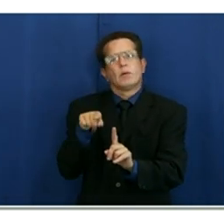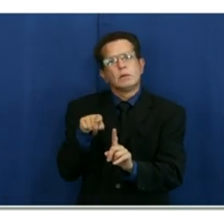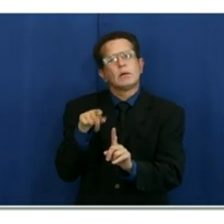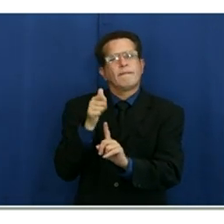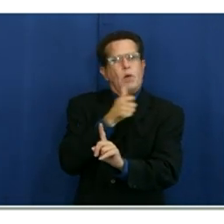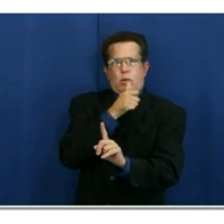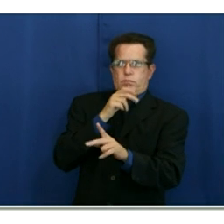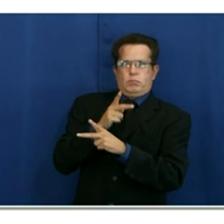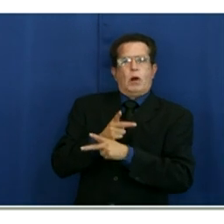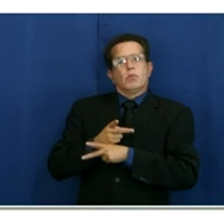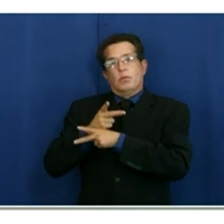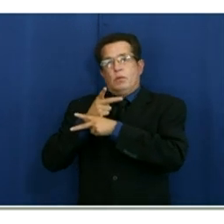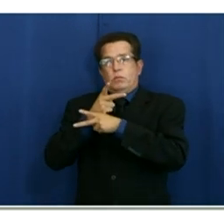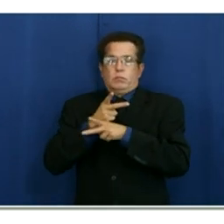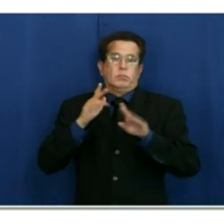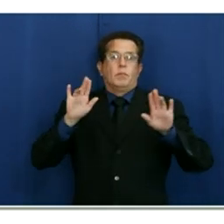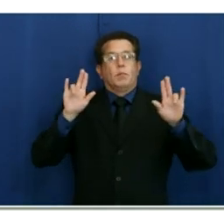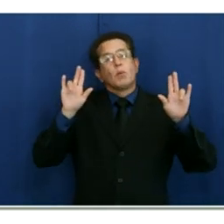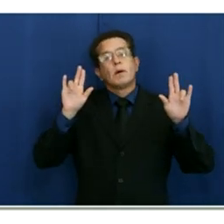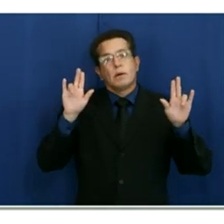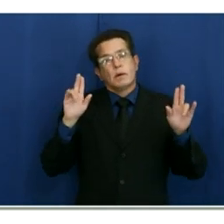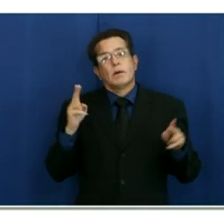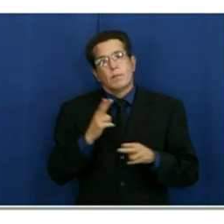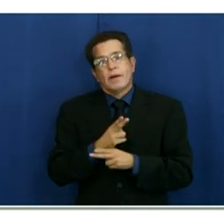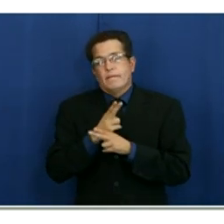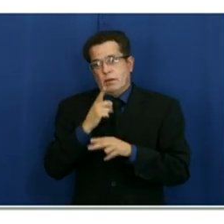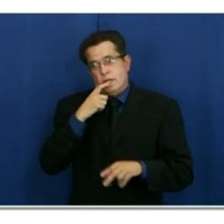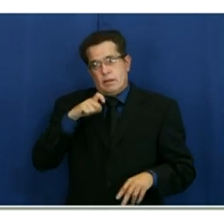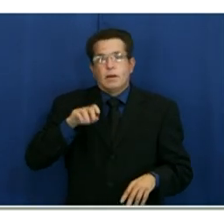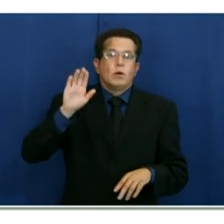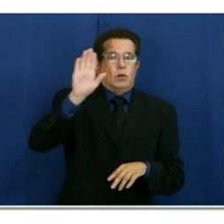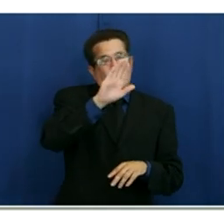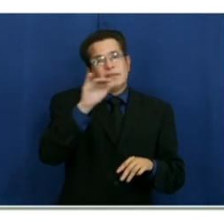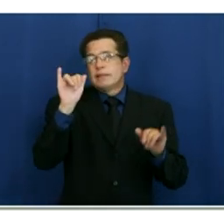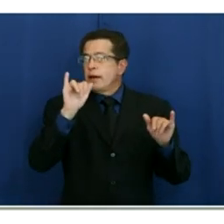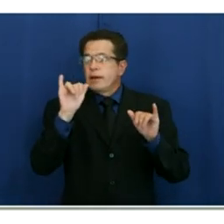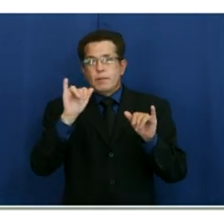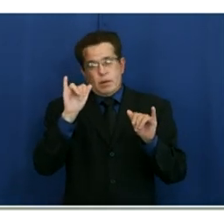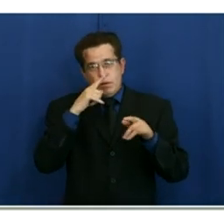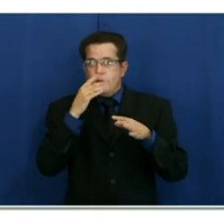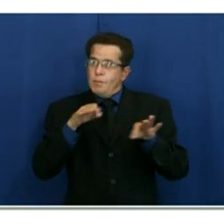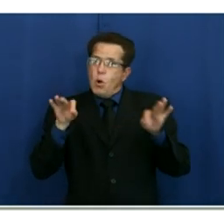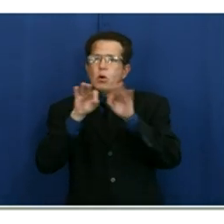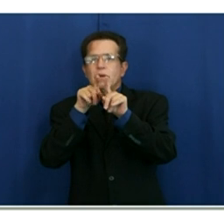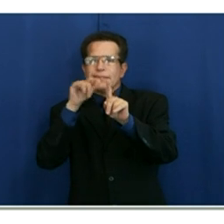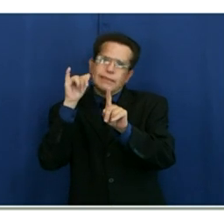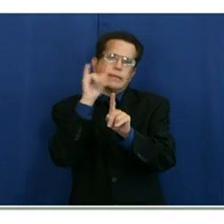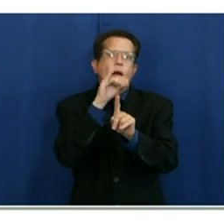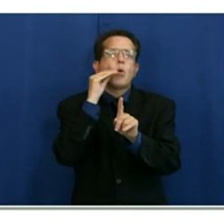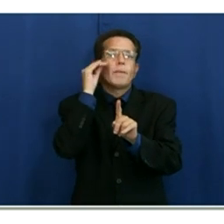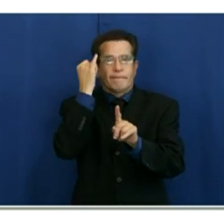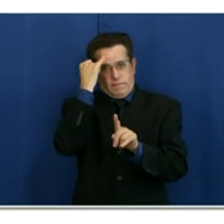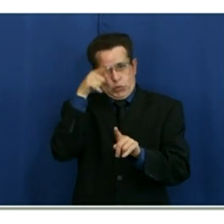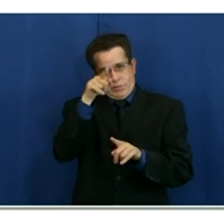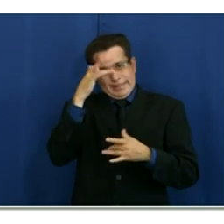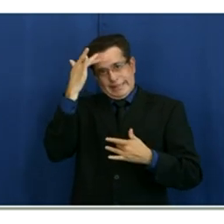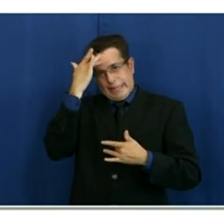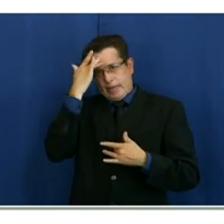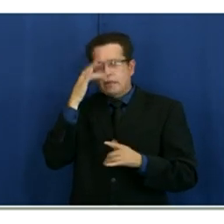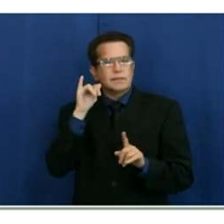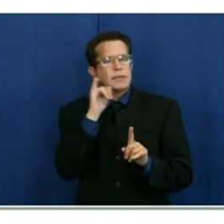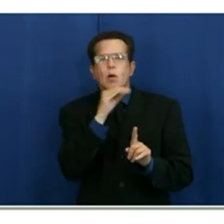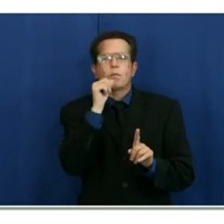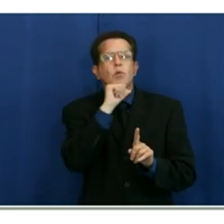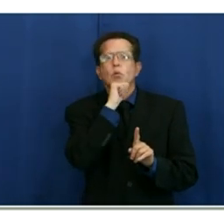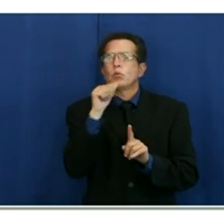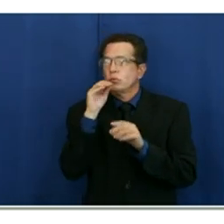And most importantly, we really ask you to stay home if you are sick. Because all of these